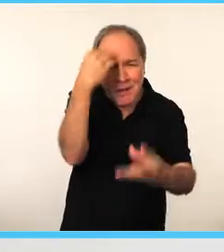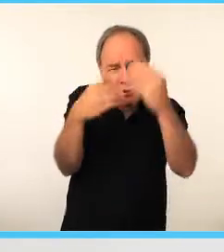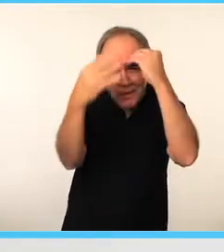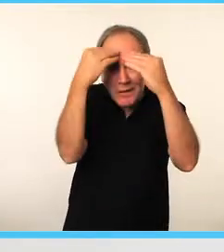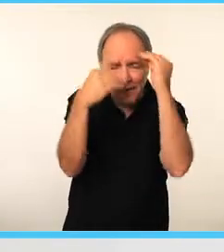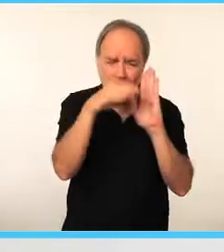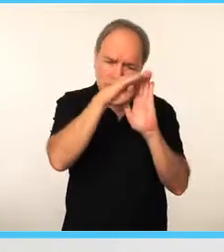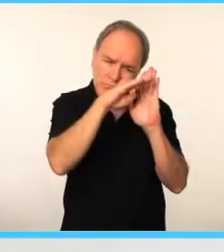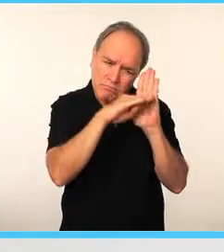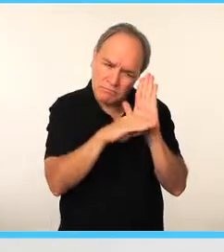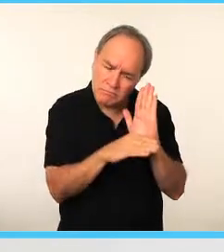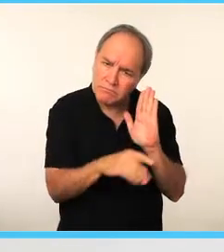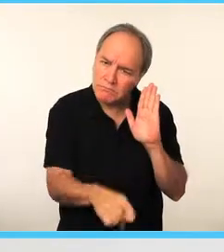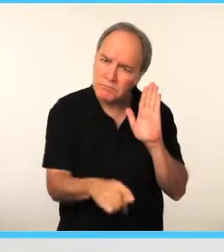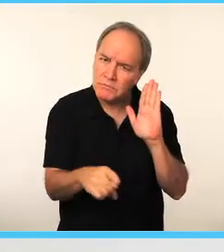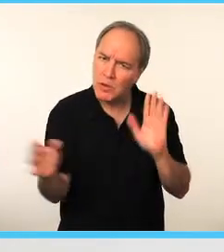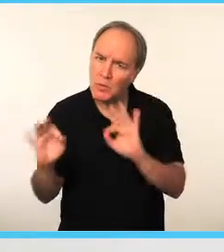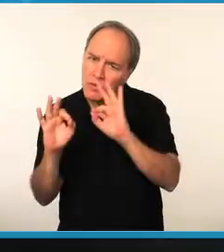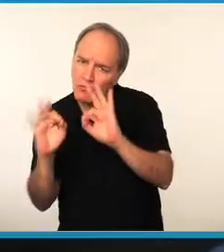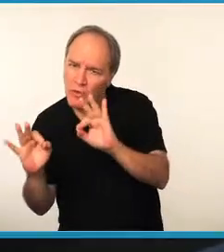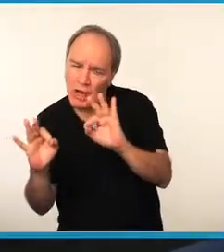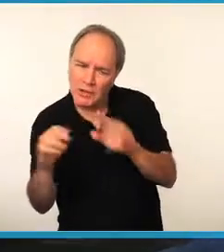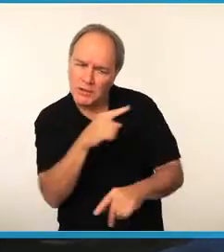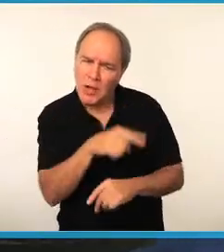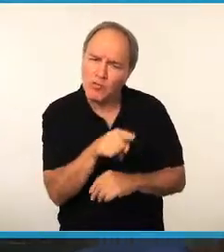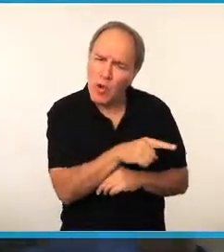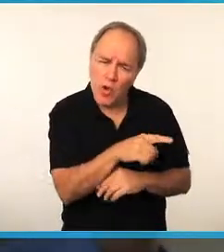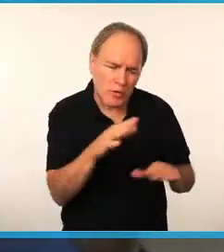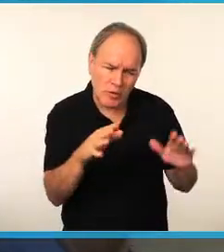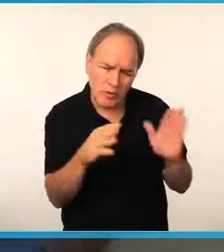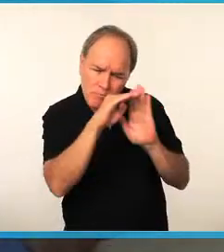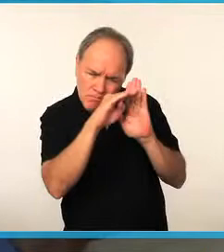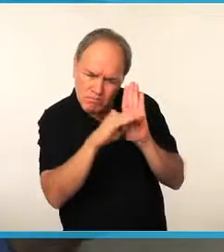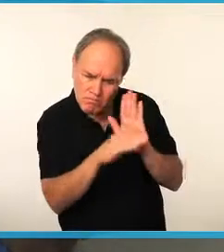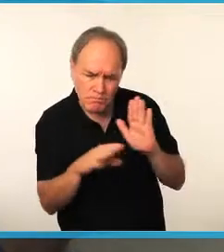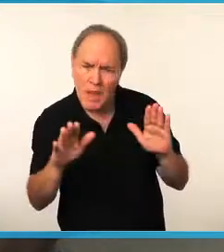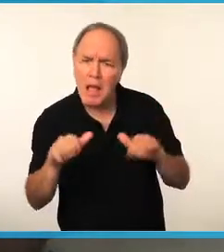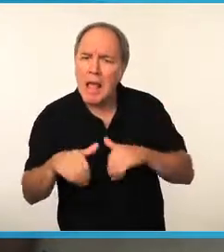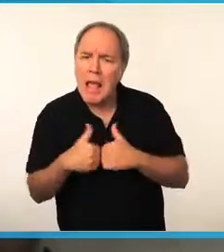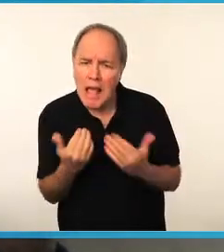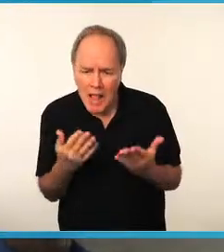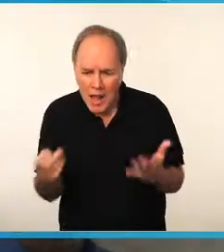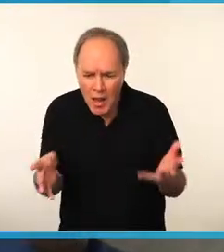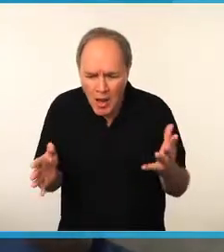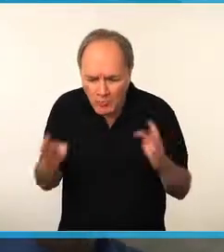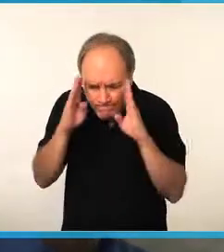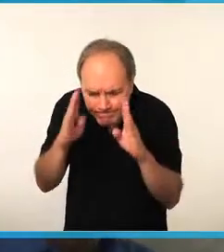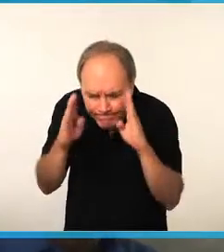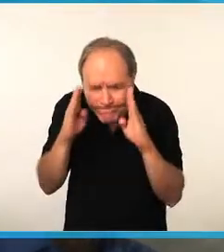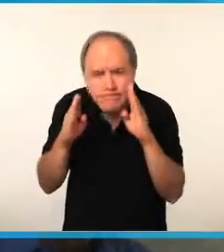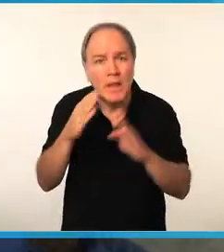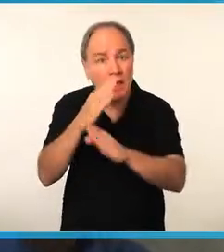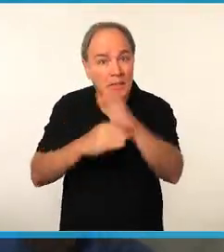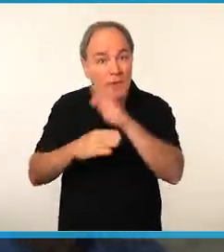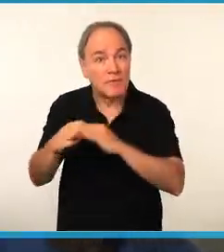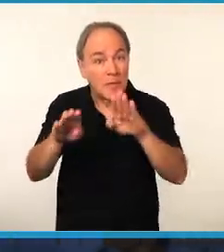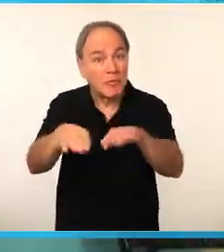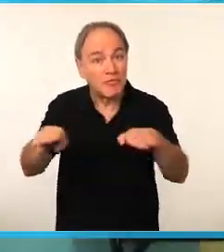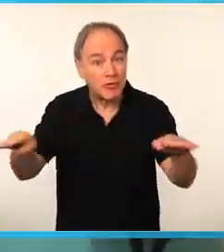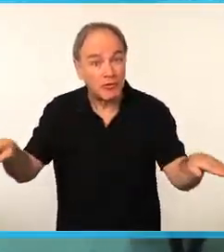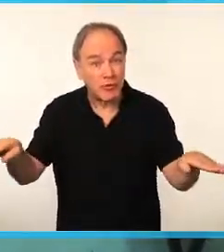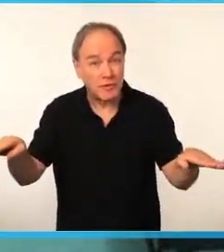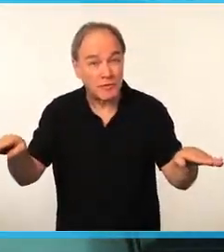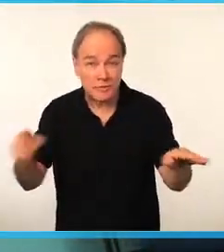whereby teachers have agreed on standards of caring for children who